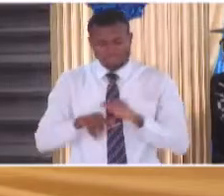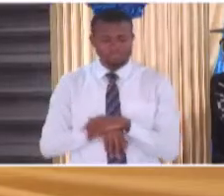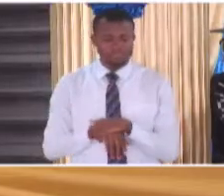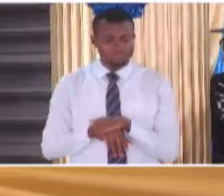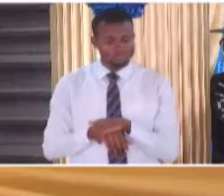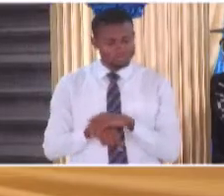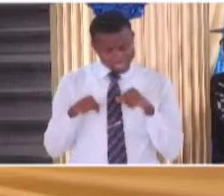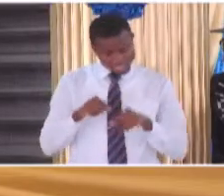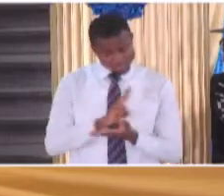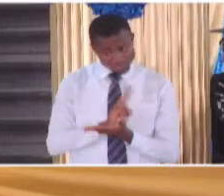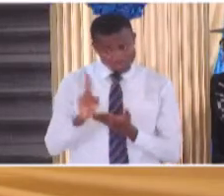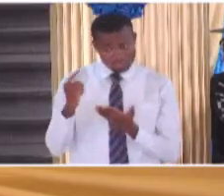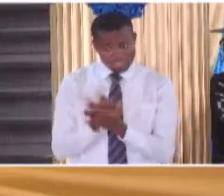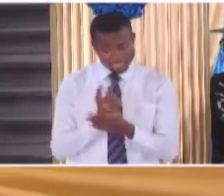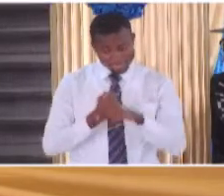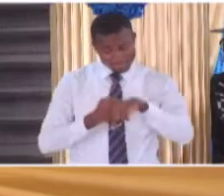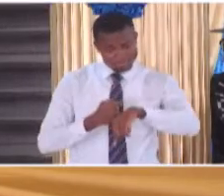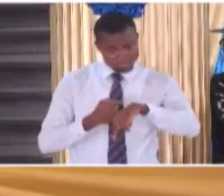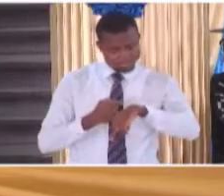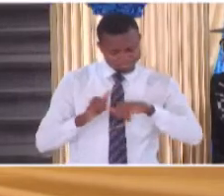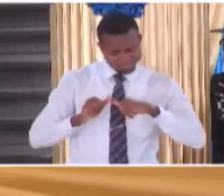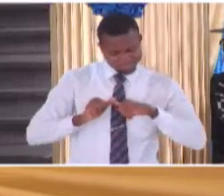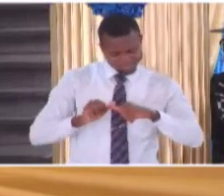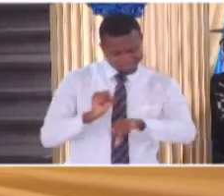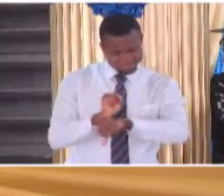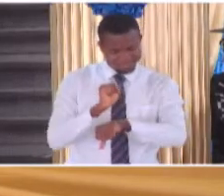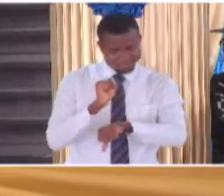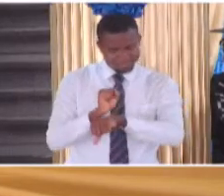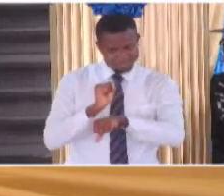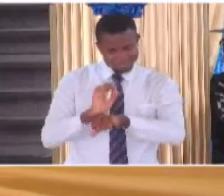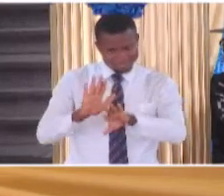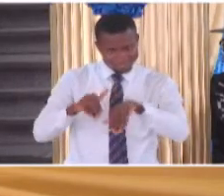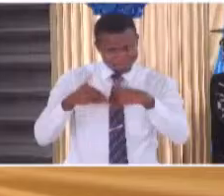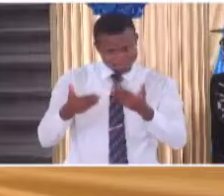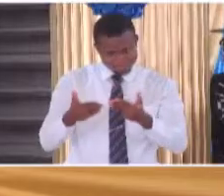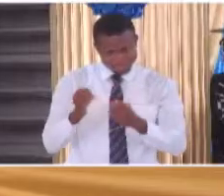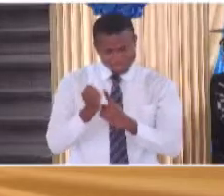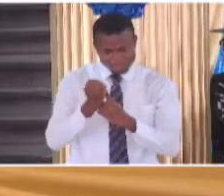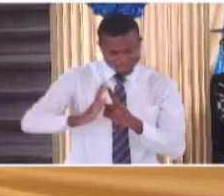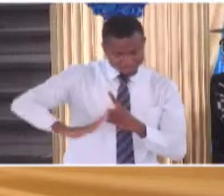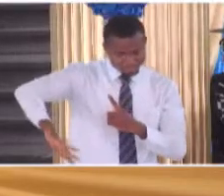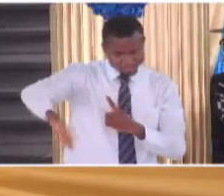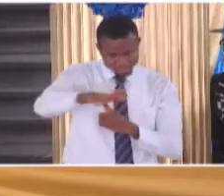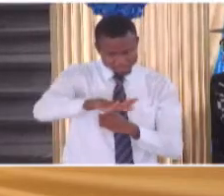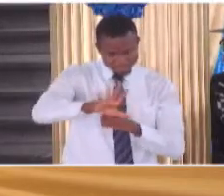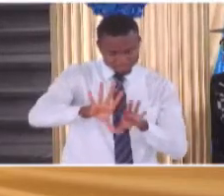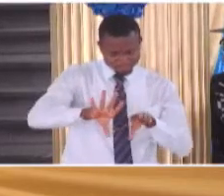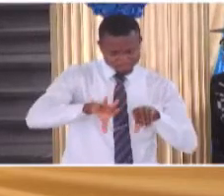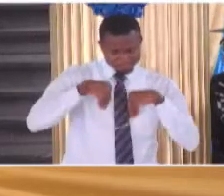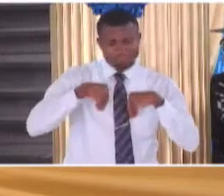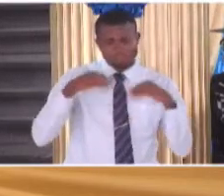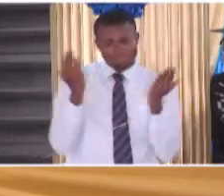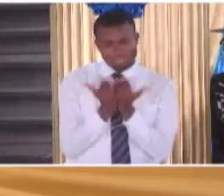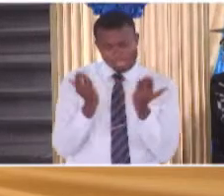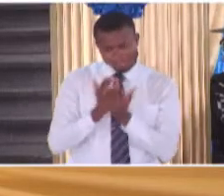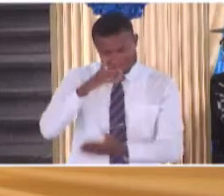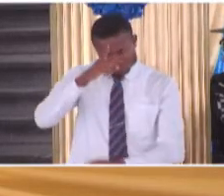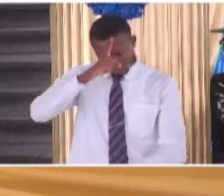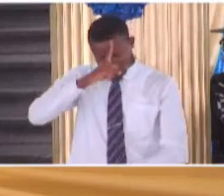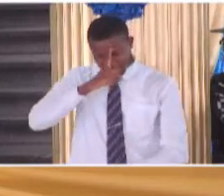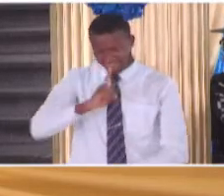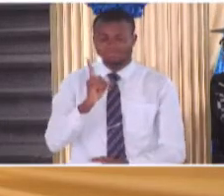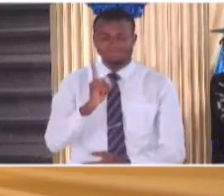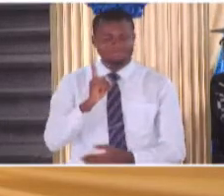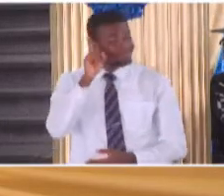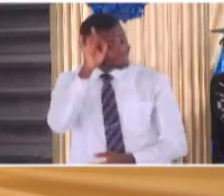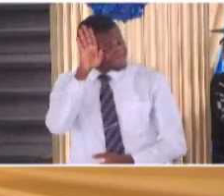the University of Ghana, we continually work on providing an environment that fosters academic excellence,